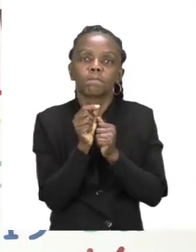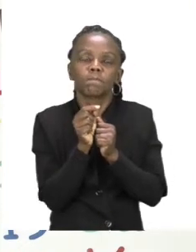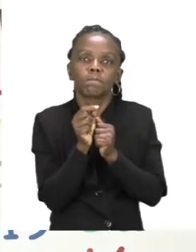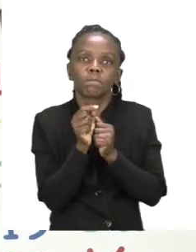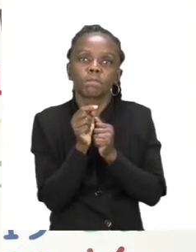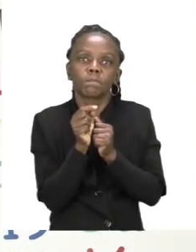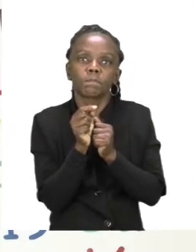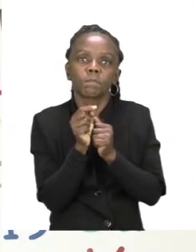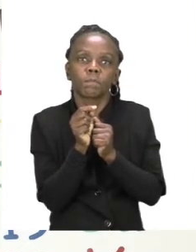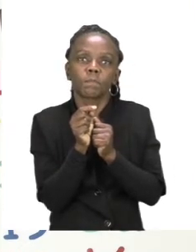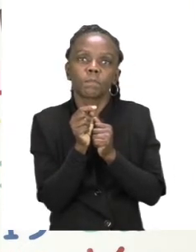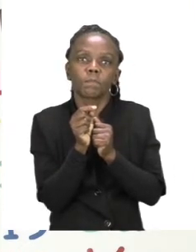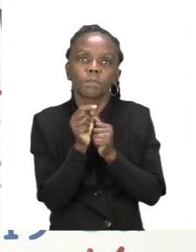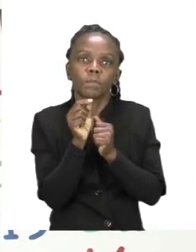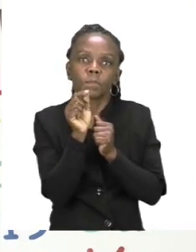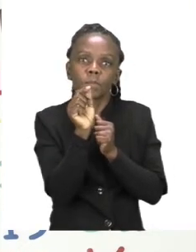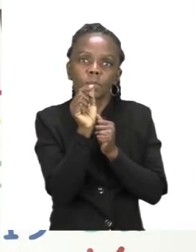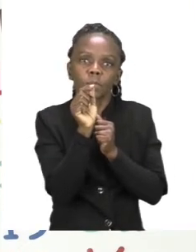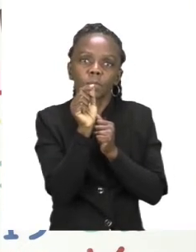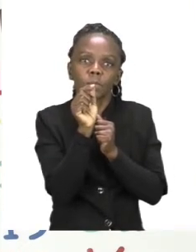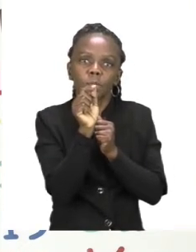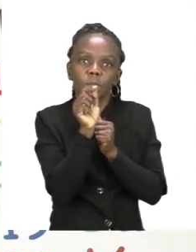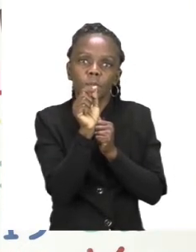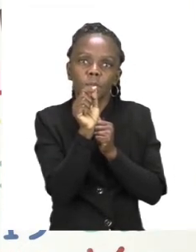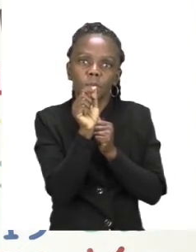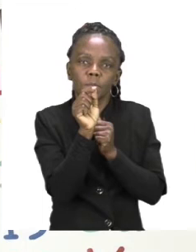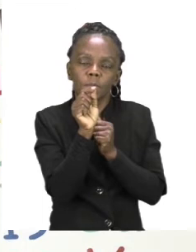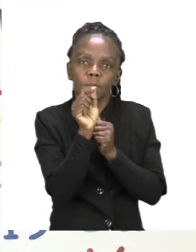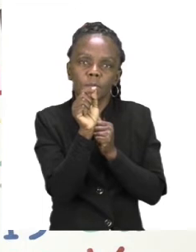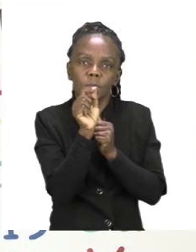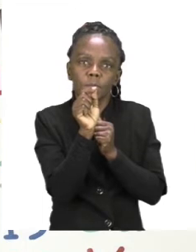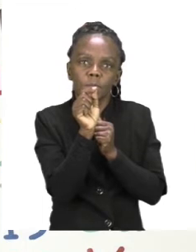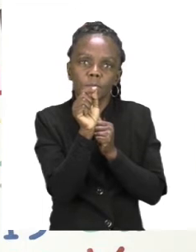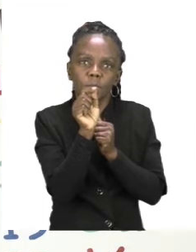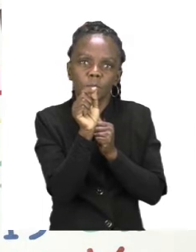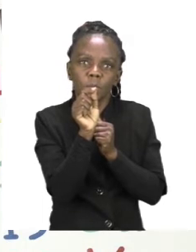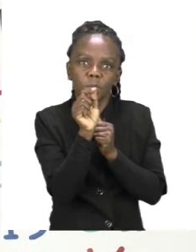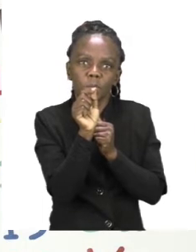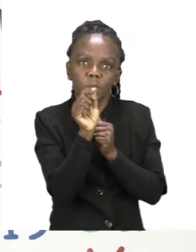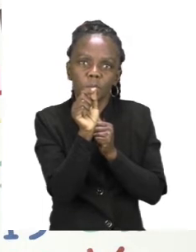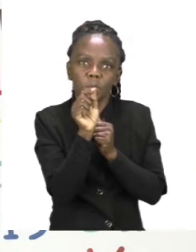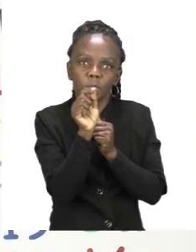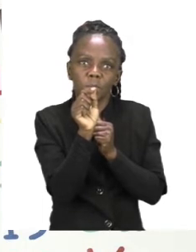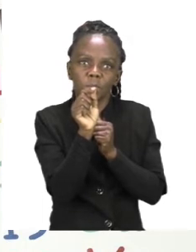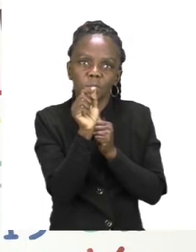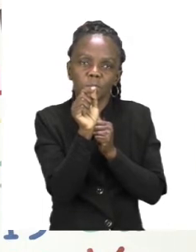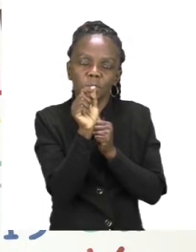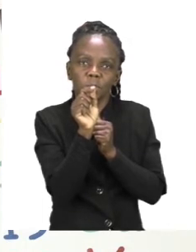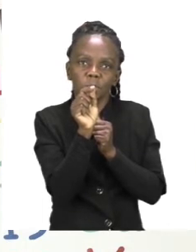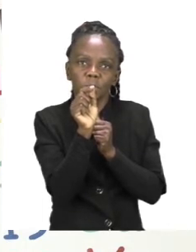lines. I am almost done writing the word nose. I want you to do the